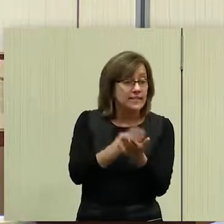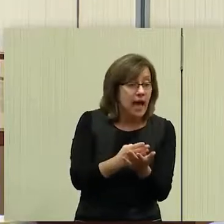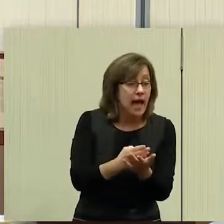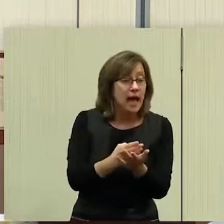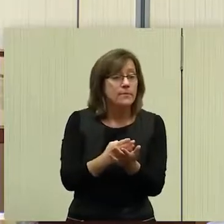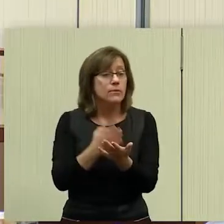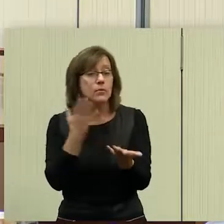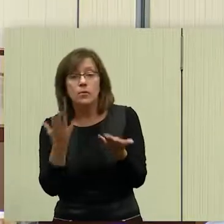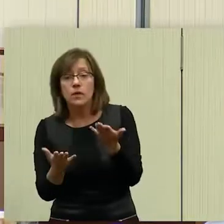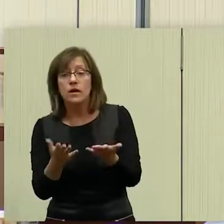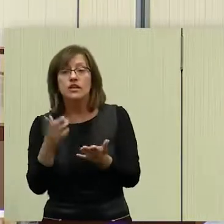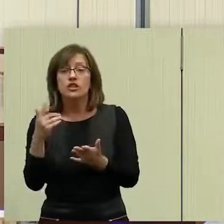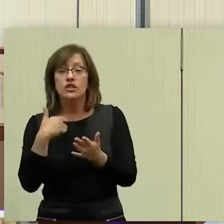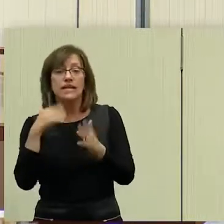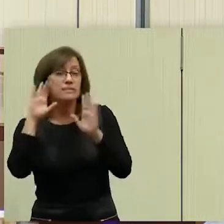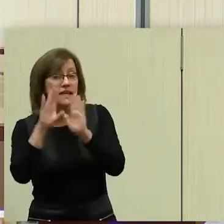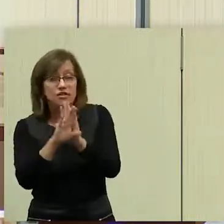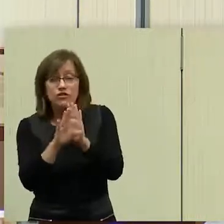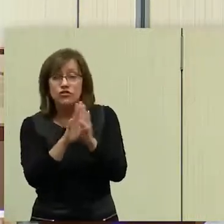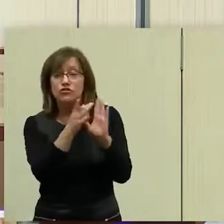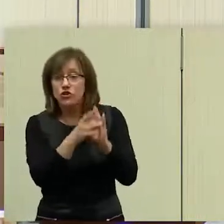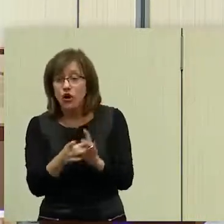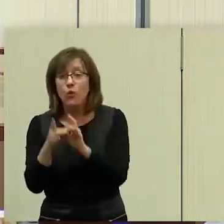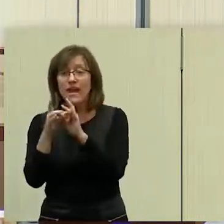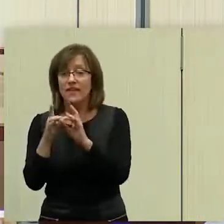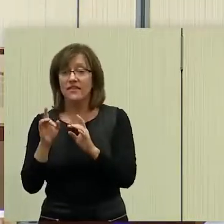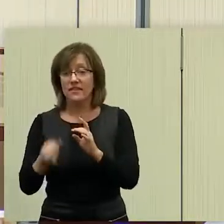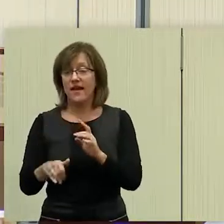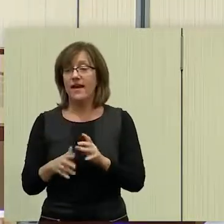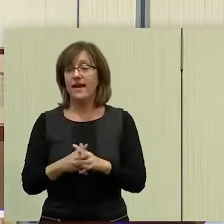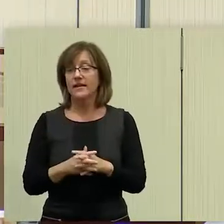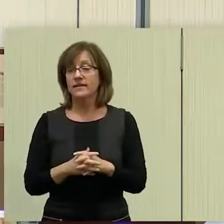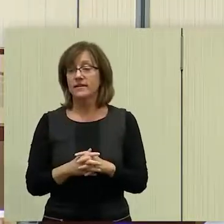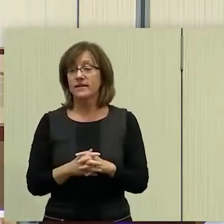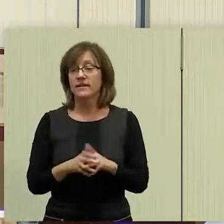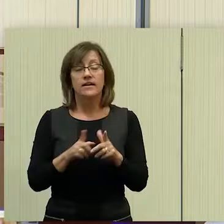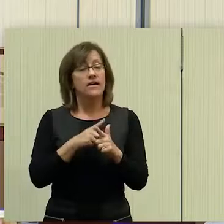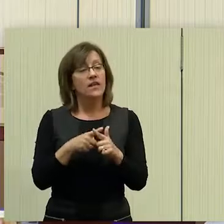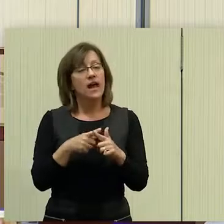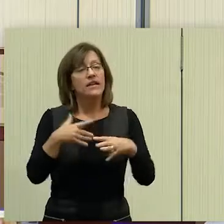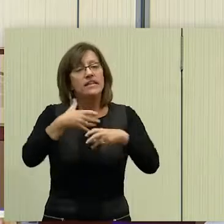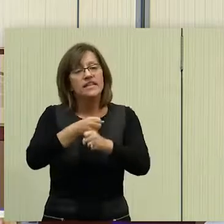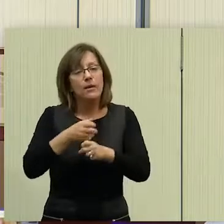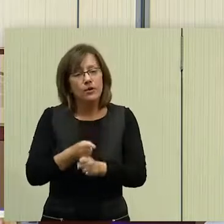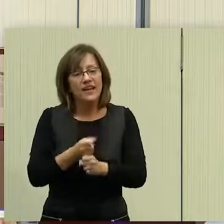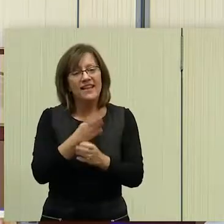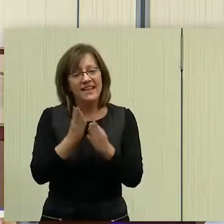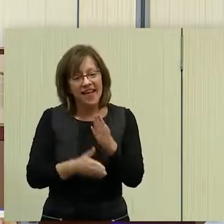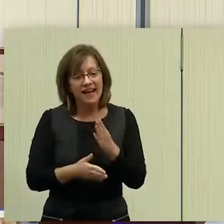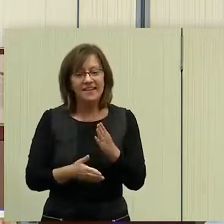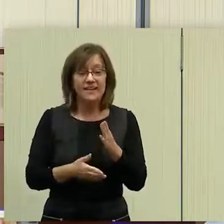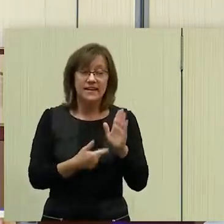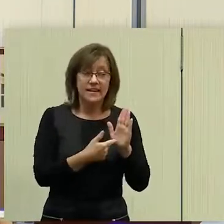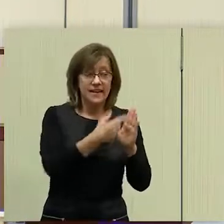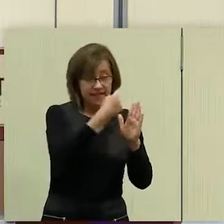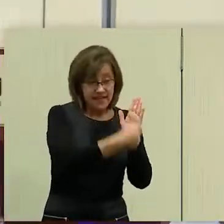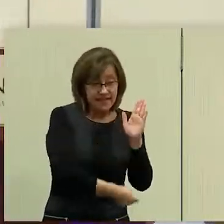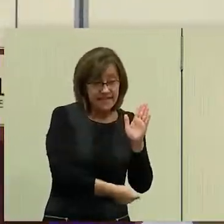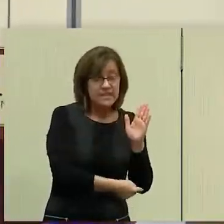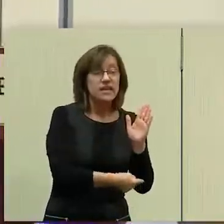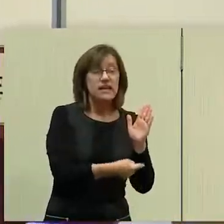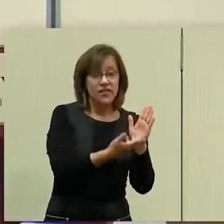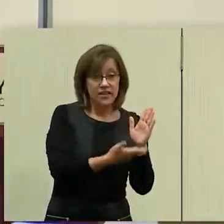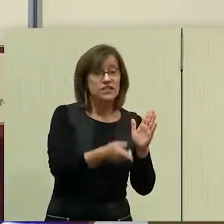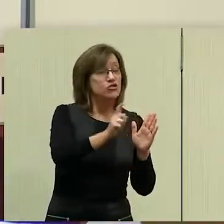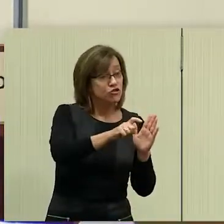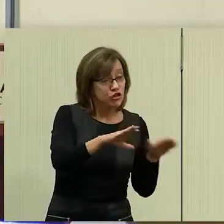or a go? She has graphics to go with it. She has then kind of summaries at the end of here's the goes, here's things